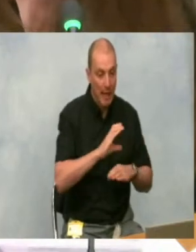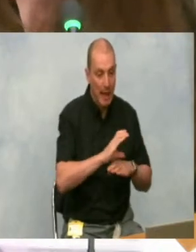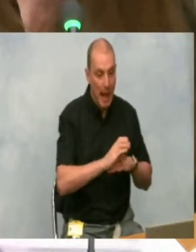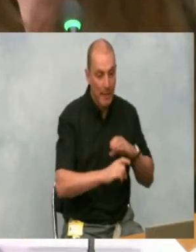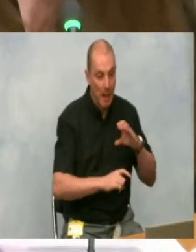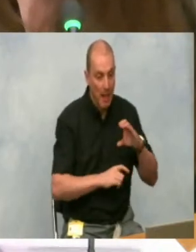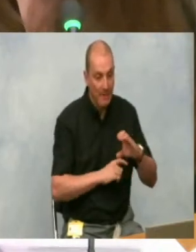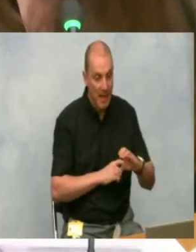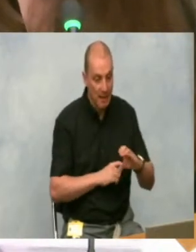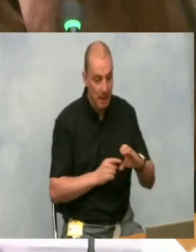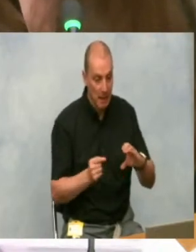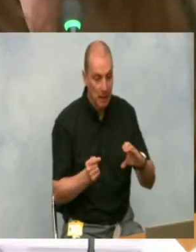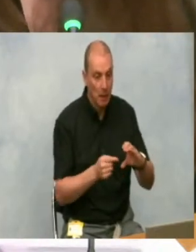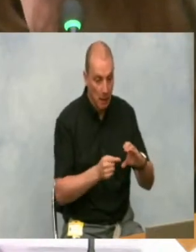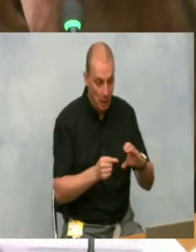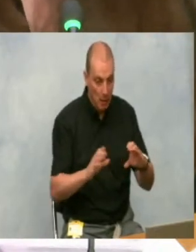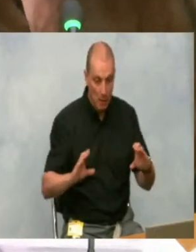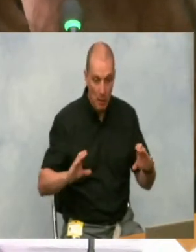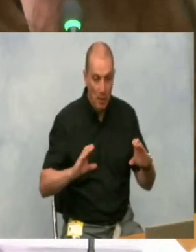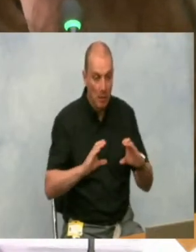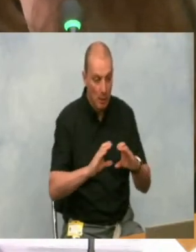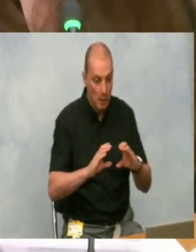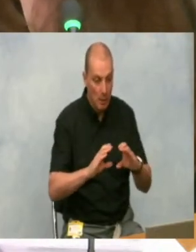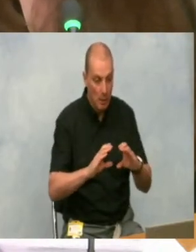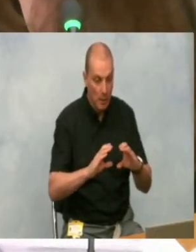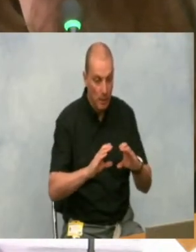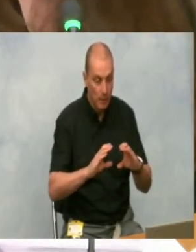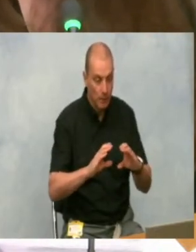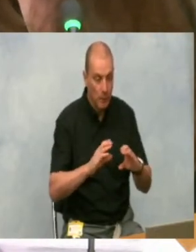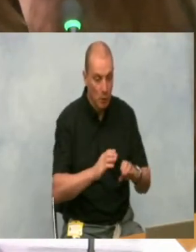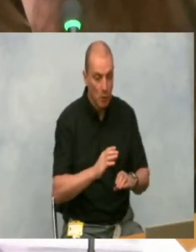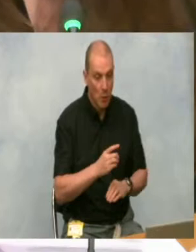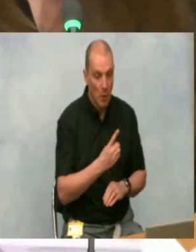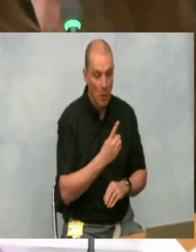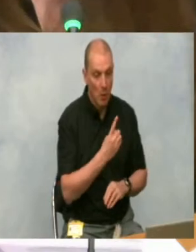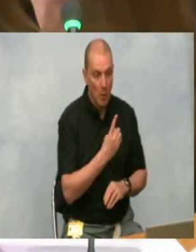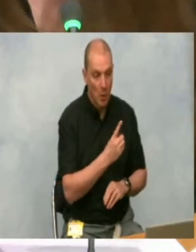borrowing, which will contribute to the target of 1,300 additional homes, and the